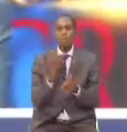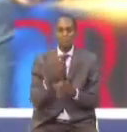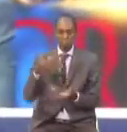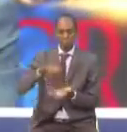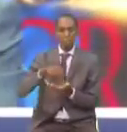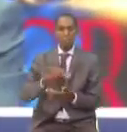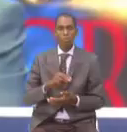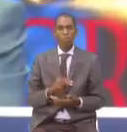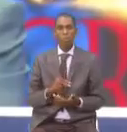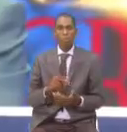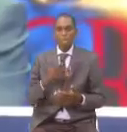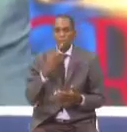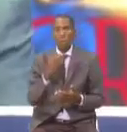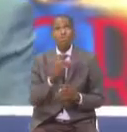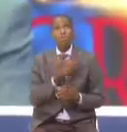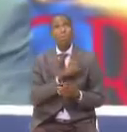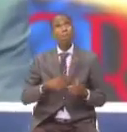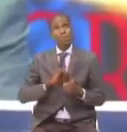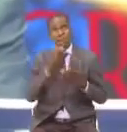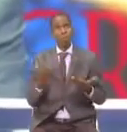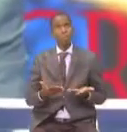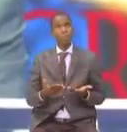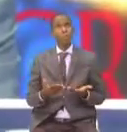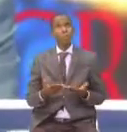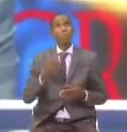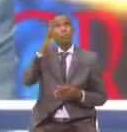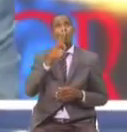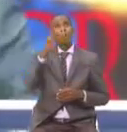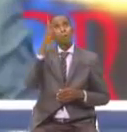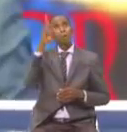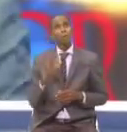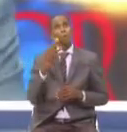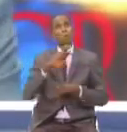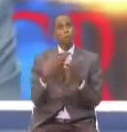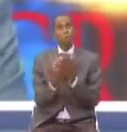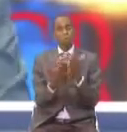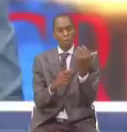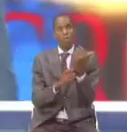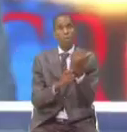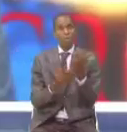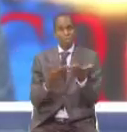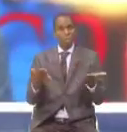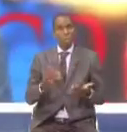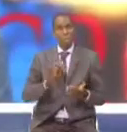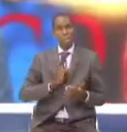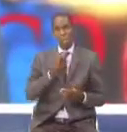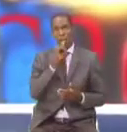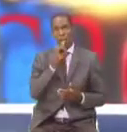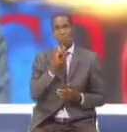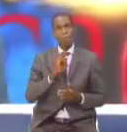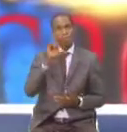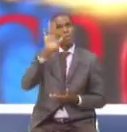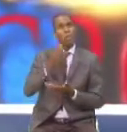say, Lord, I'm here. And you are the God of all flesh. And here I am. I need help.